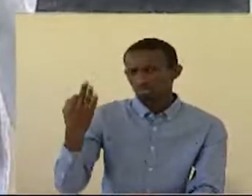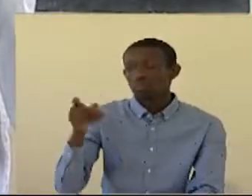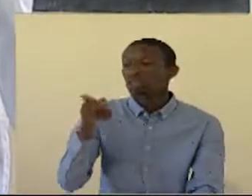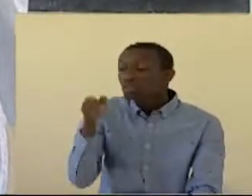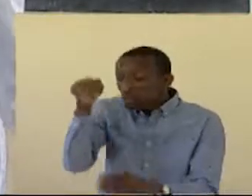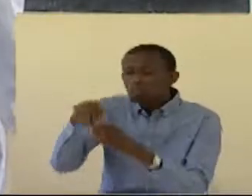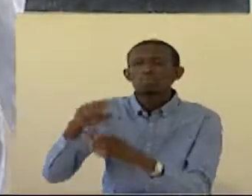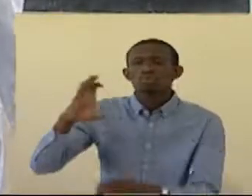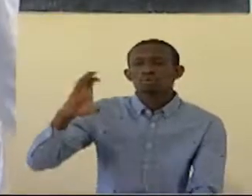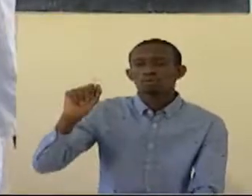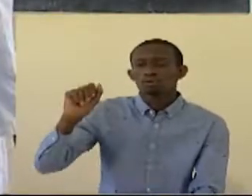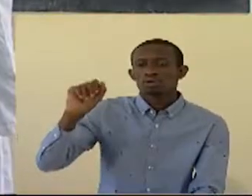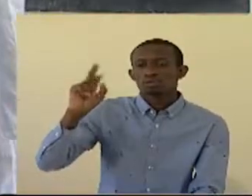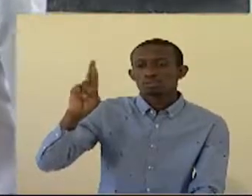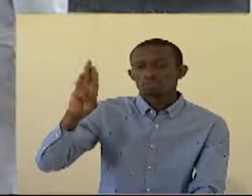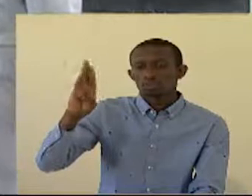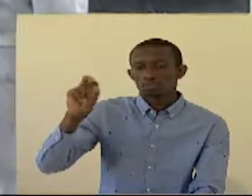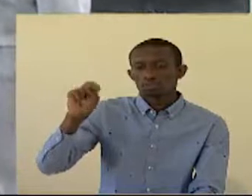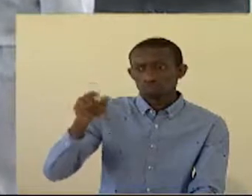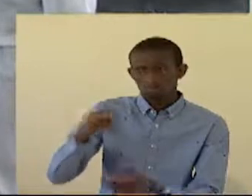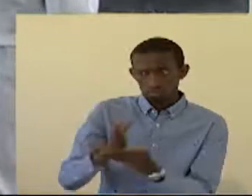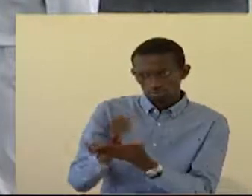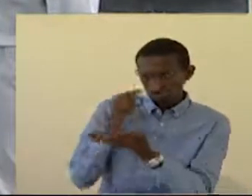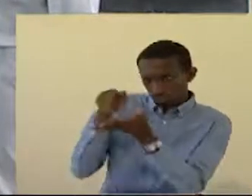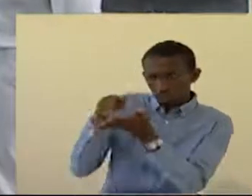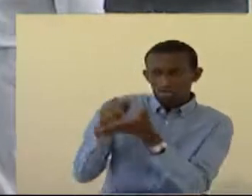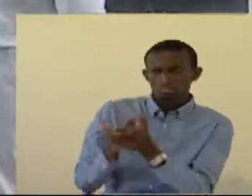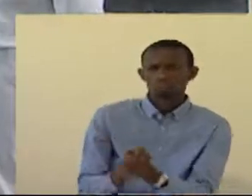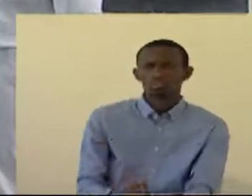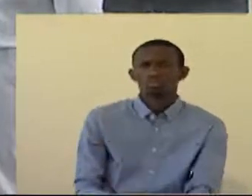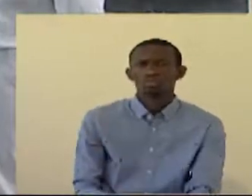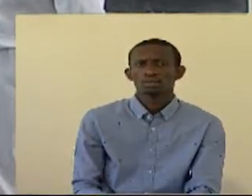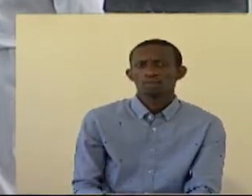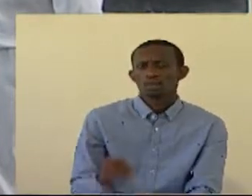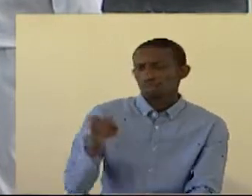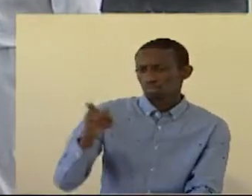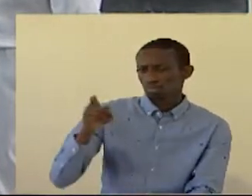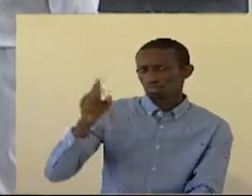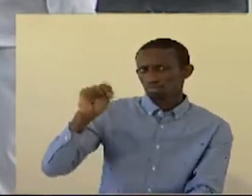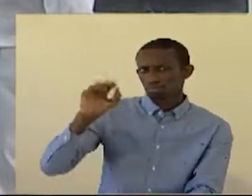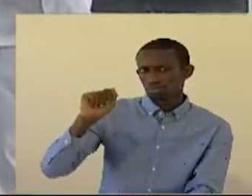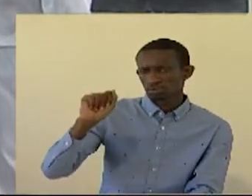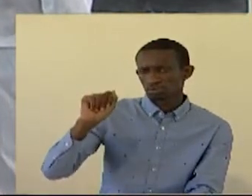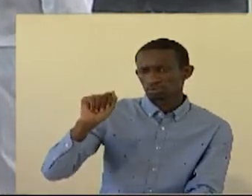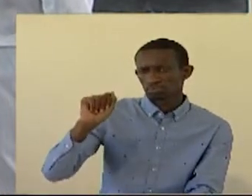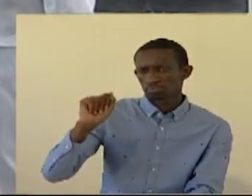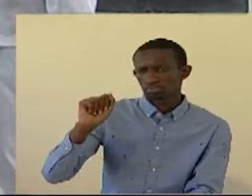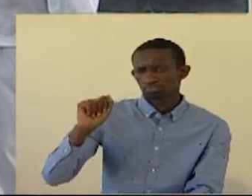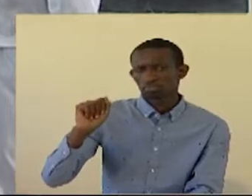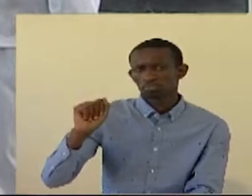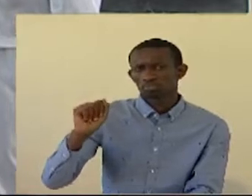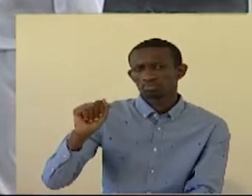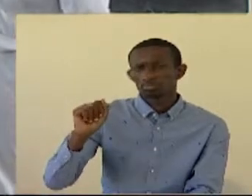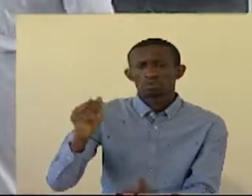group. Because of this, when we treat it with sodium hydroxide